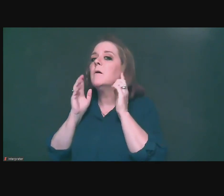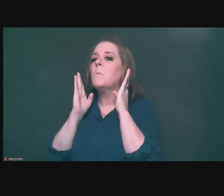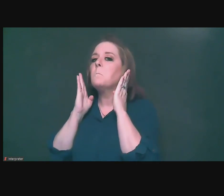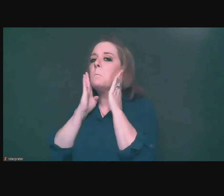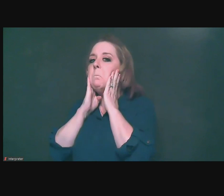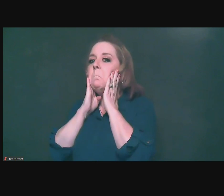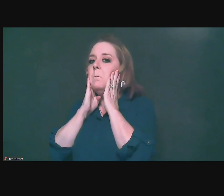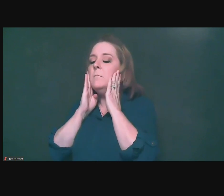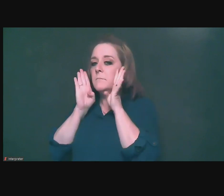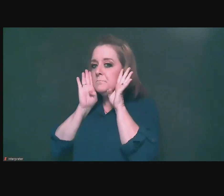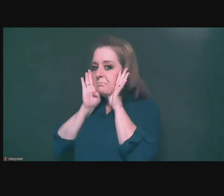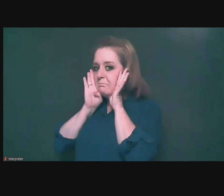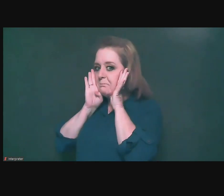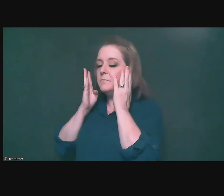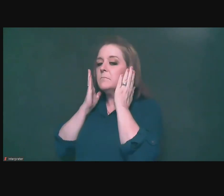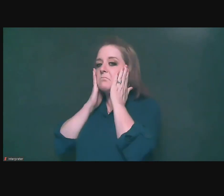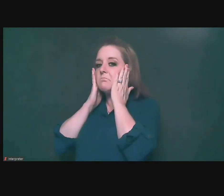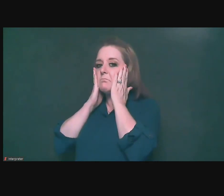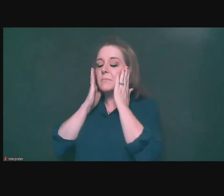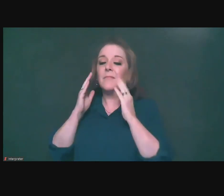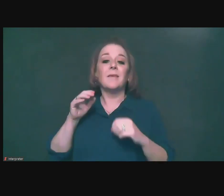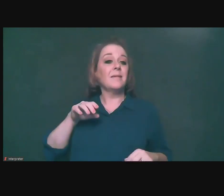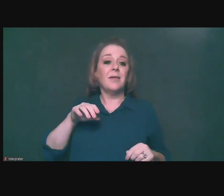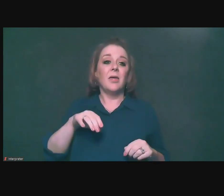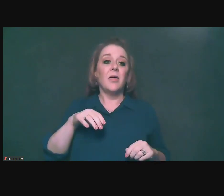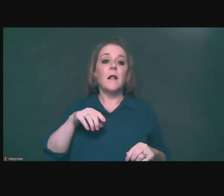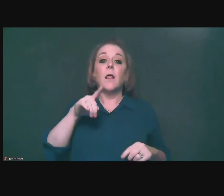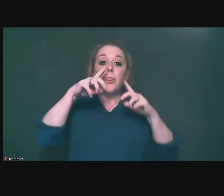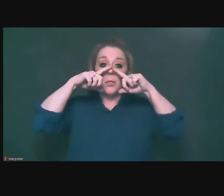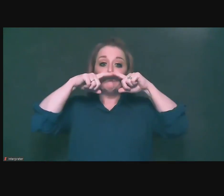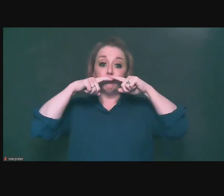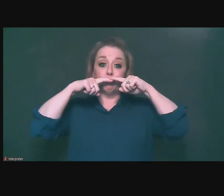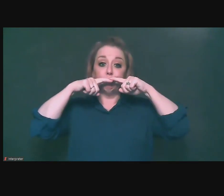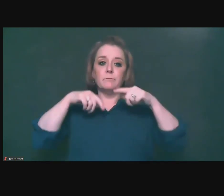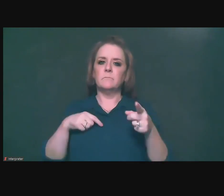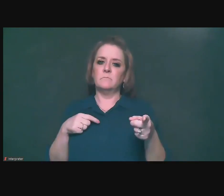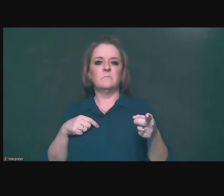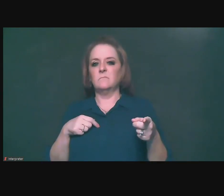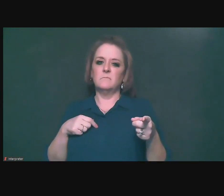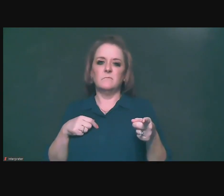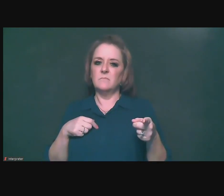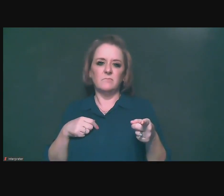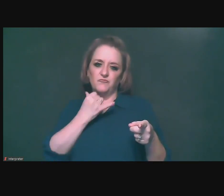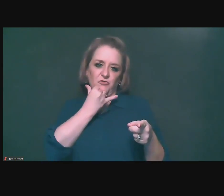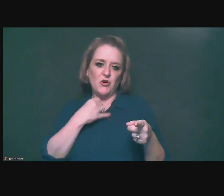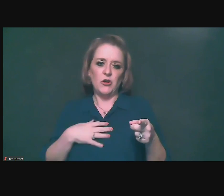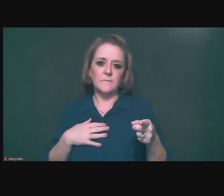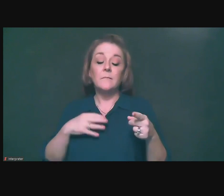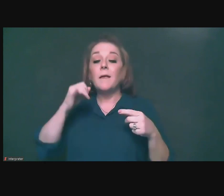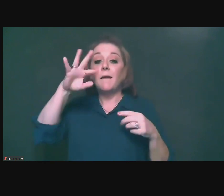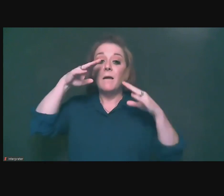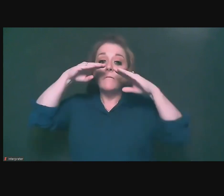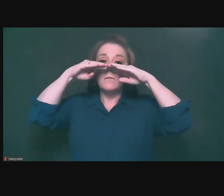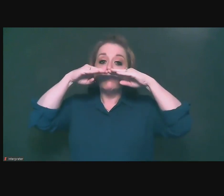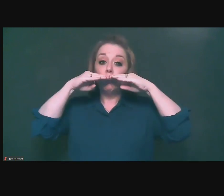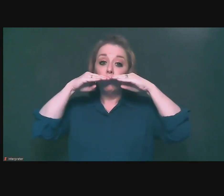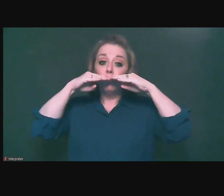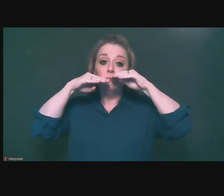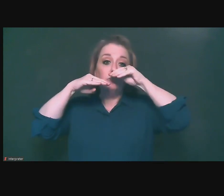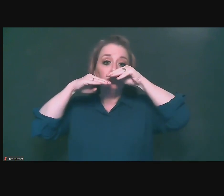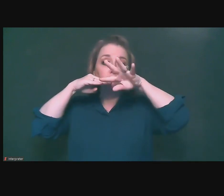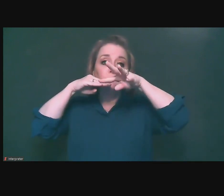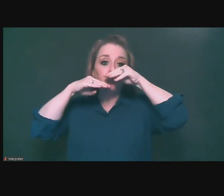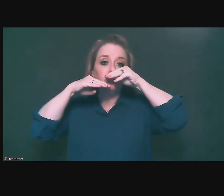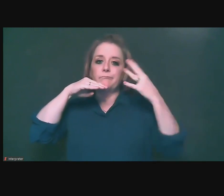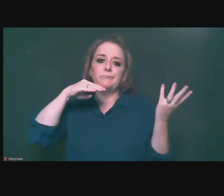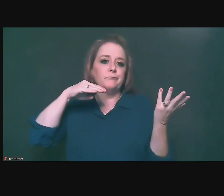cheek here. This is not how you wear a mask. Below your nose, it doesn't do any good.